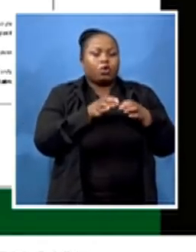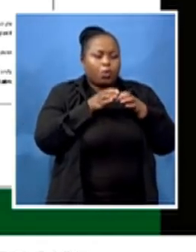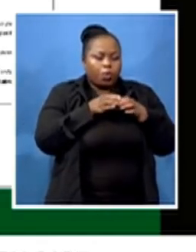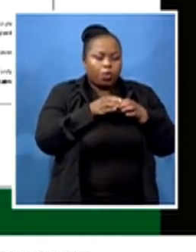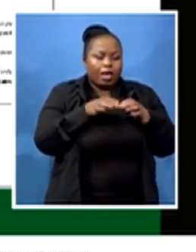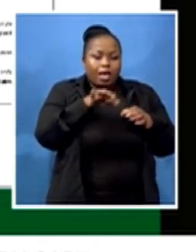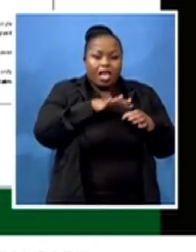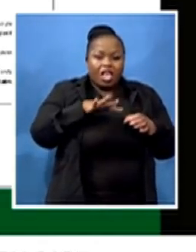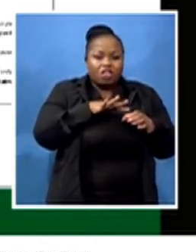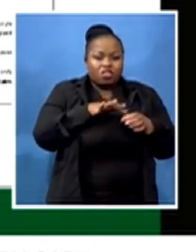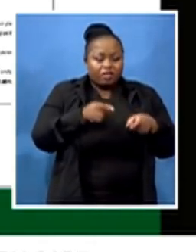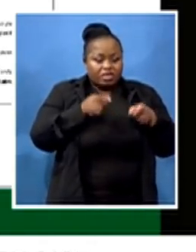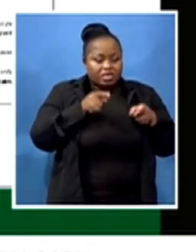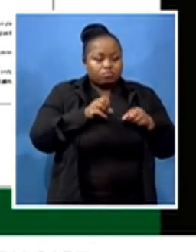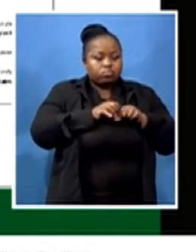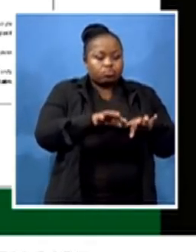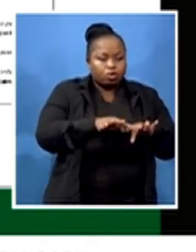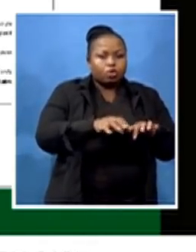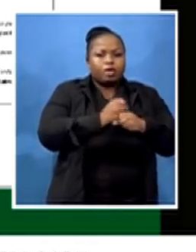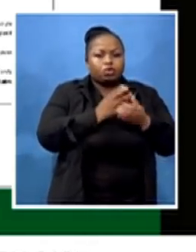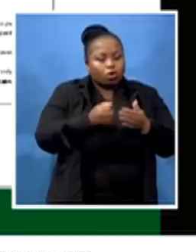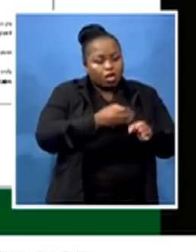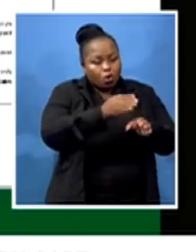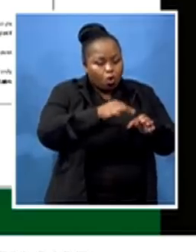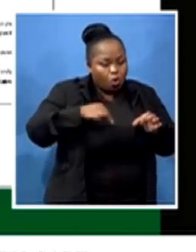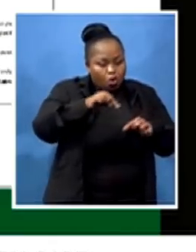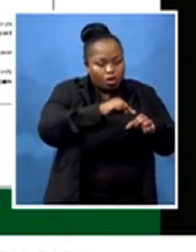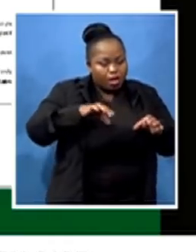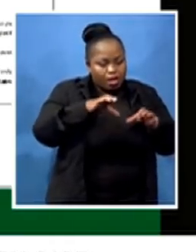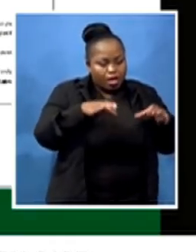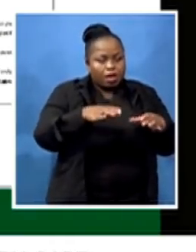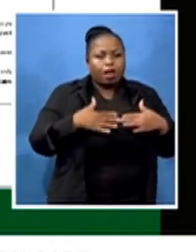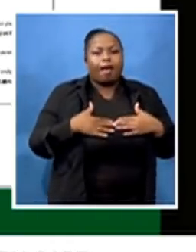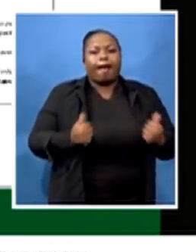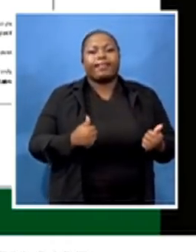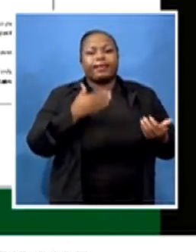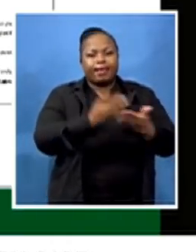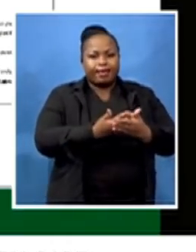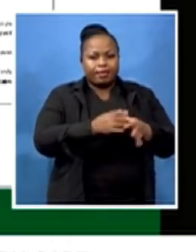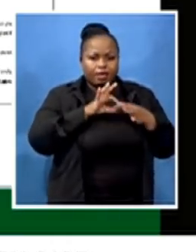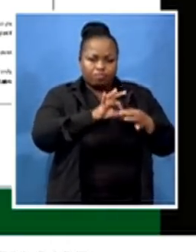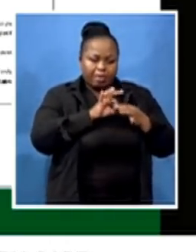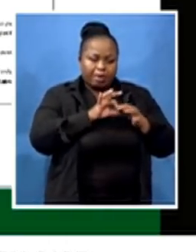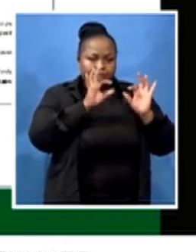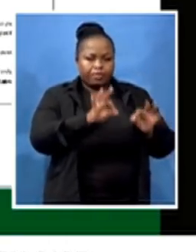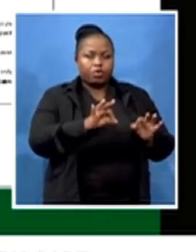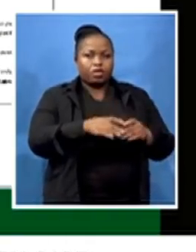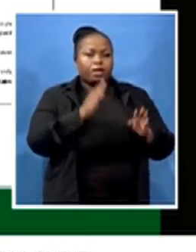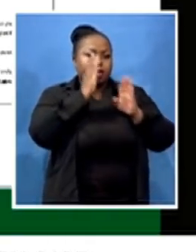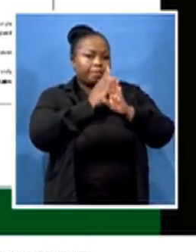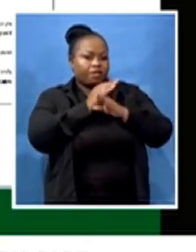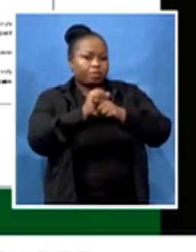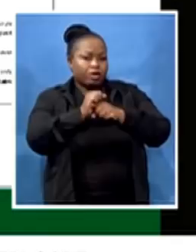of everybody in that area. They will then cooperate with the private practitioners, the GPs, so that they